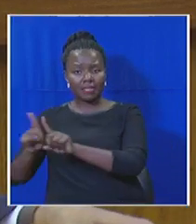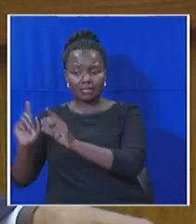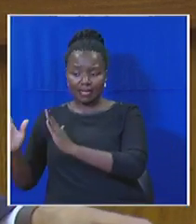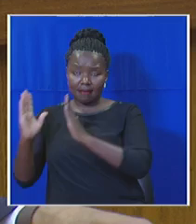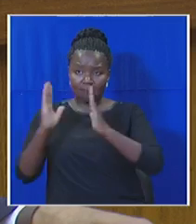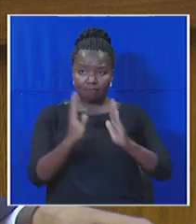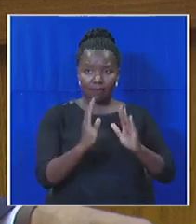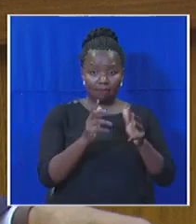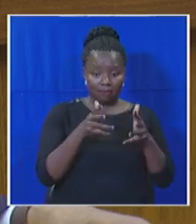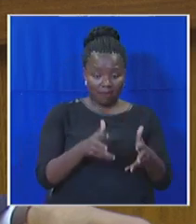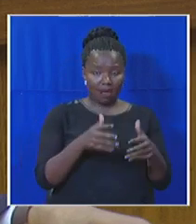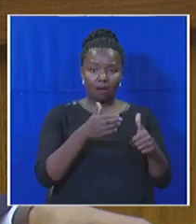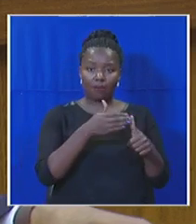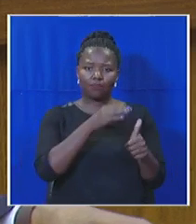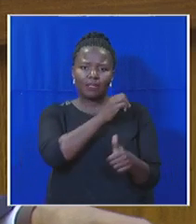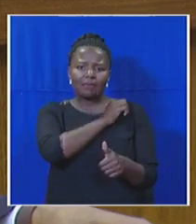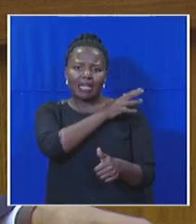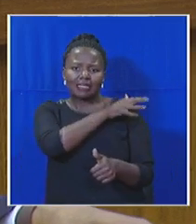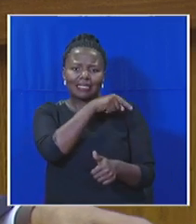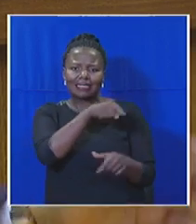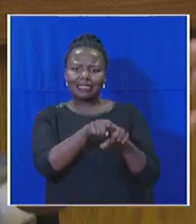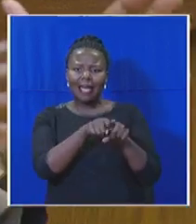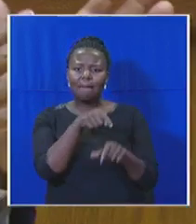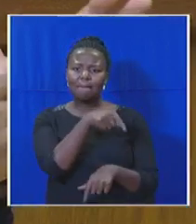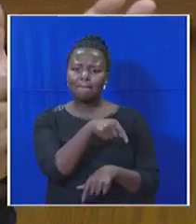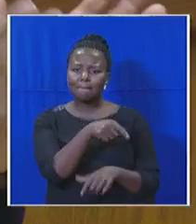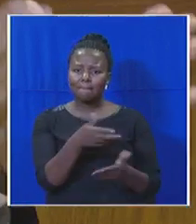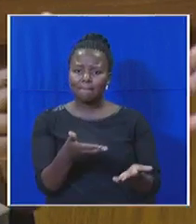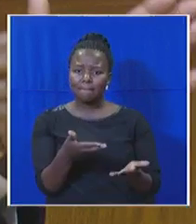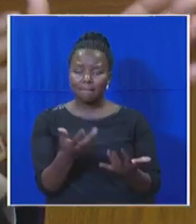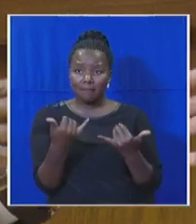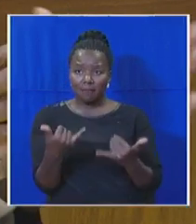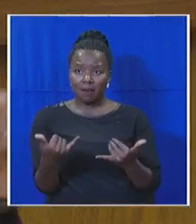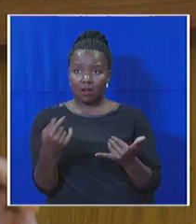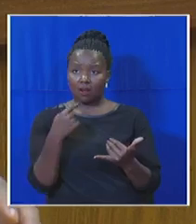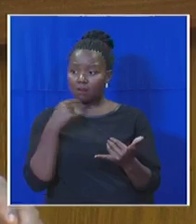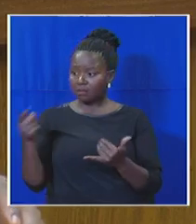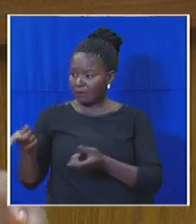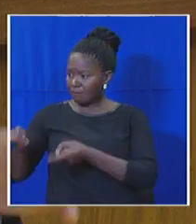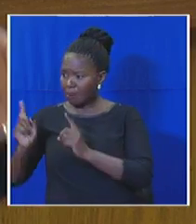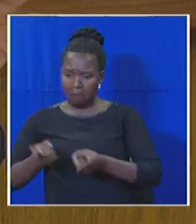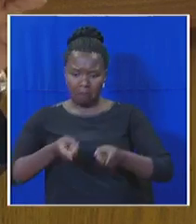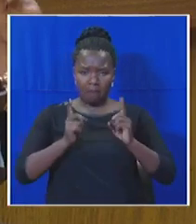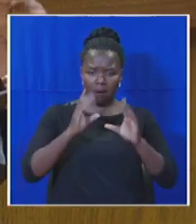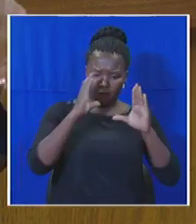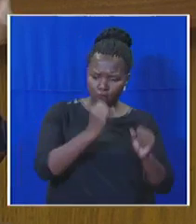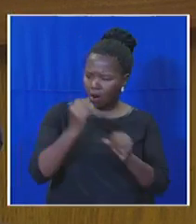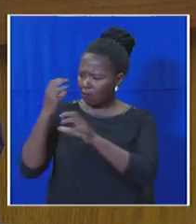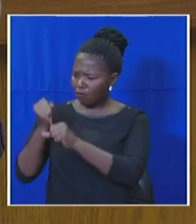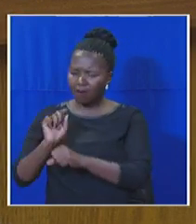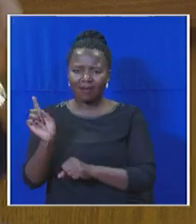now to the Palestinians. And you can't move from one extreme to the other. And